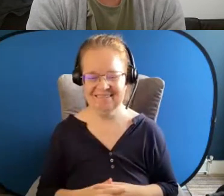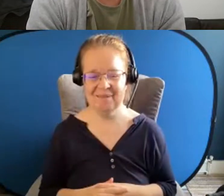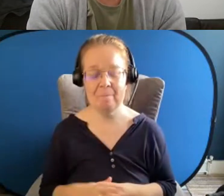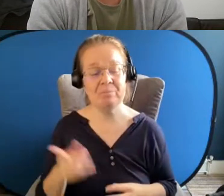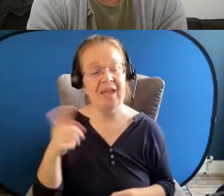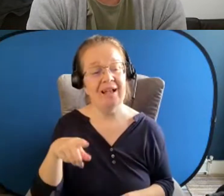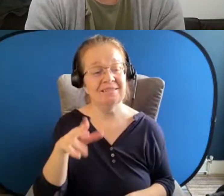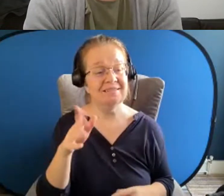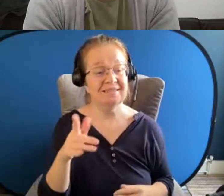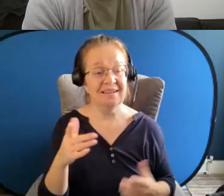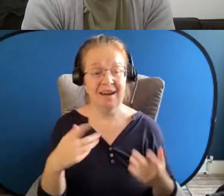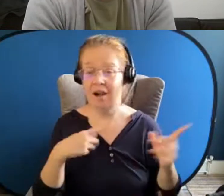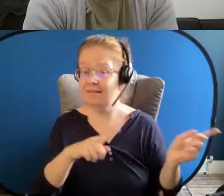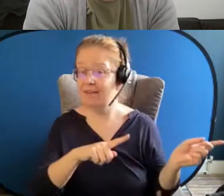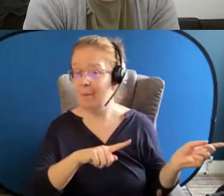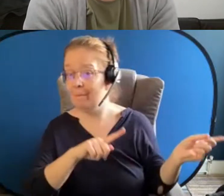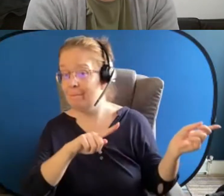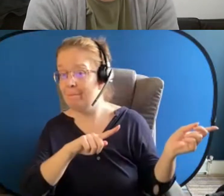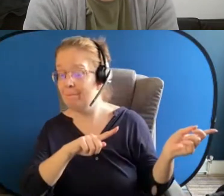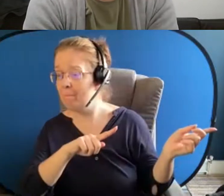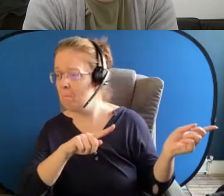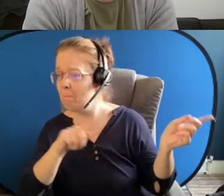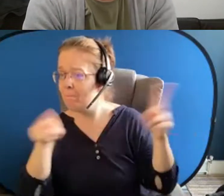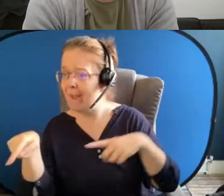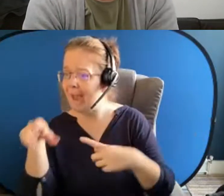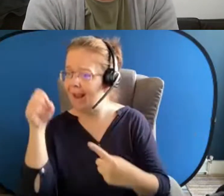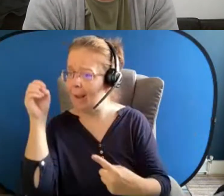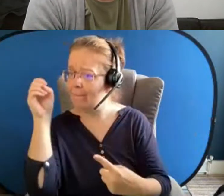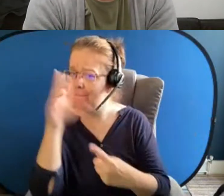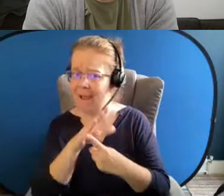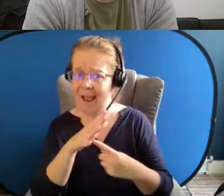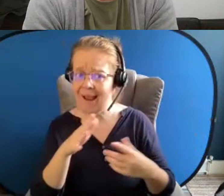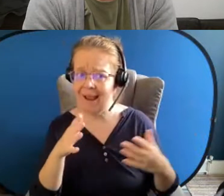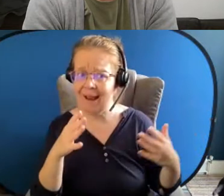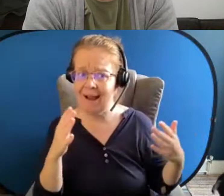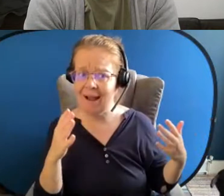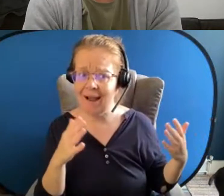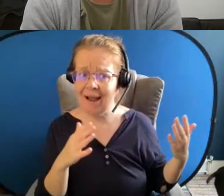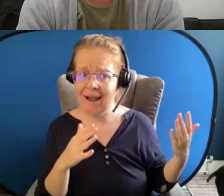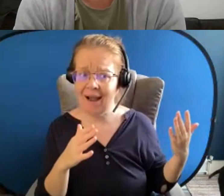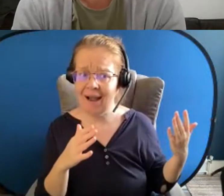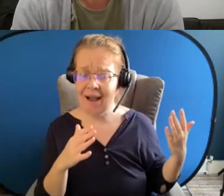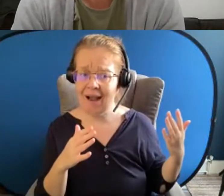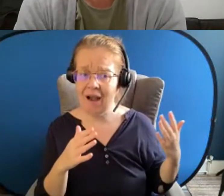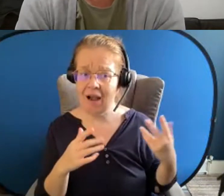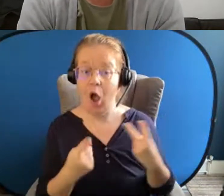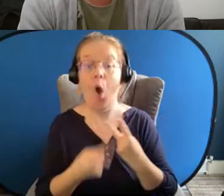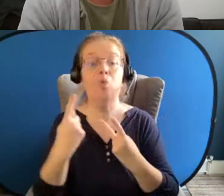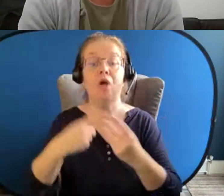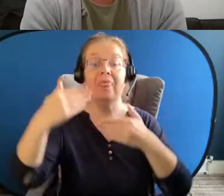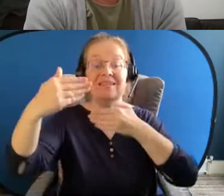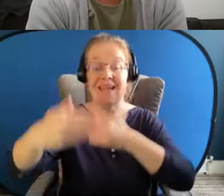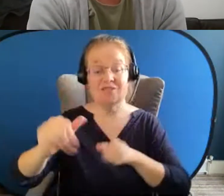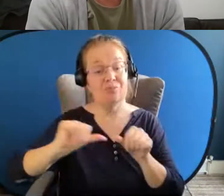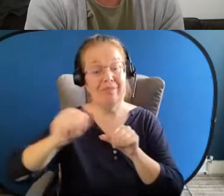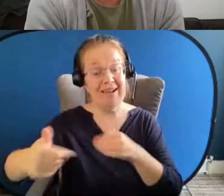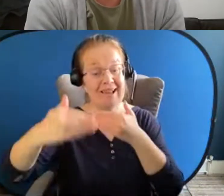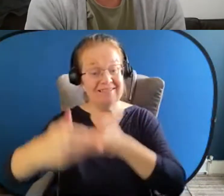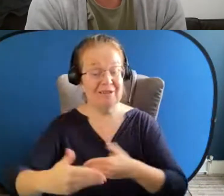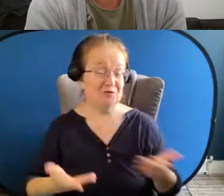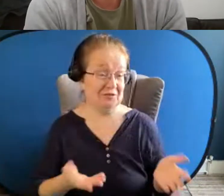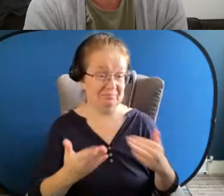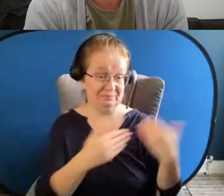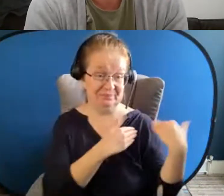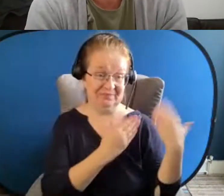And let's go back to the main show next, is it? Pleasure, Hector. Oh, another session. Jump to your next session, please.